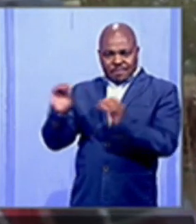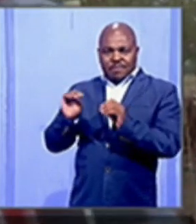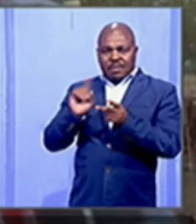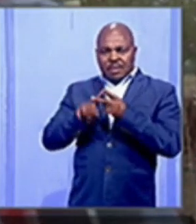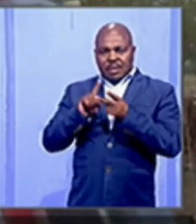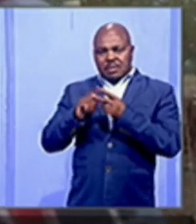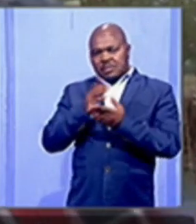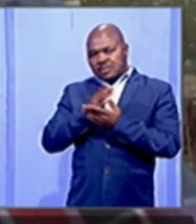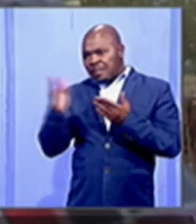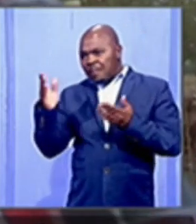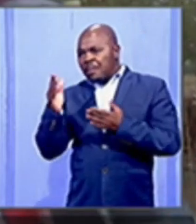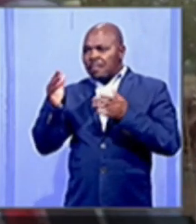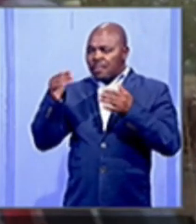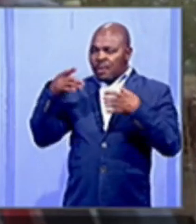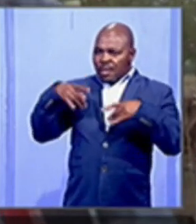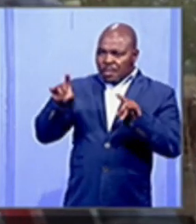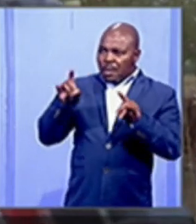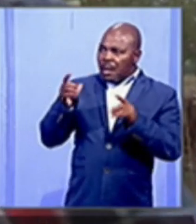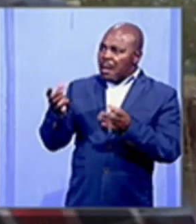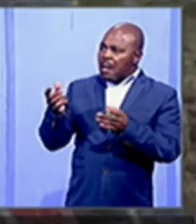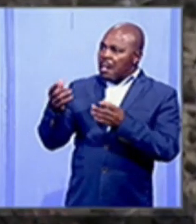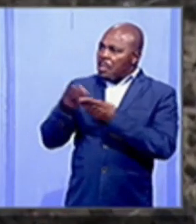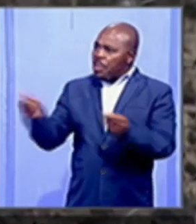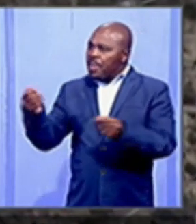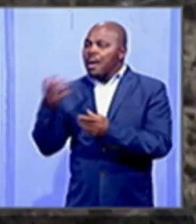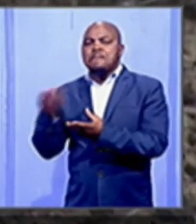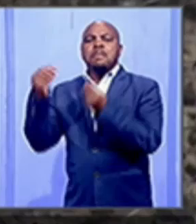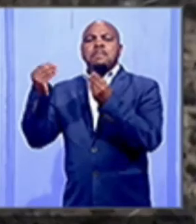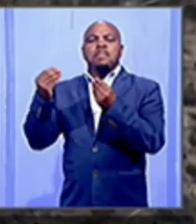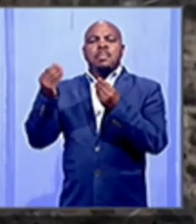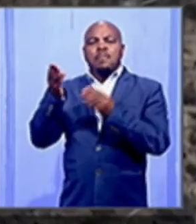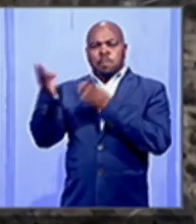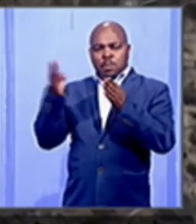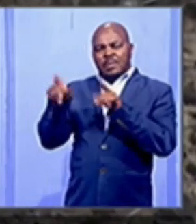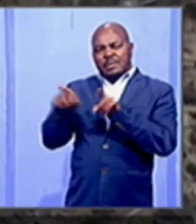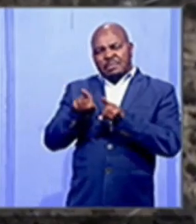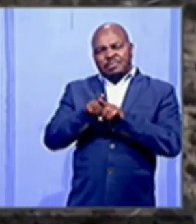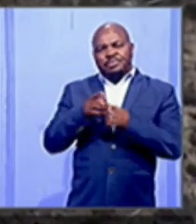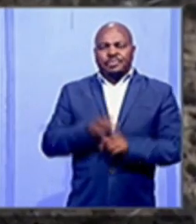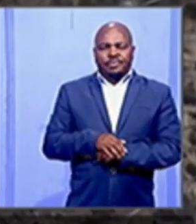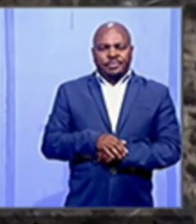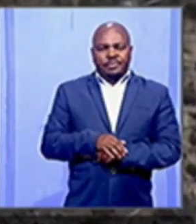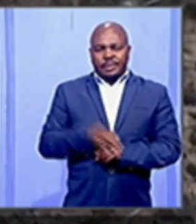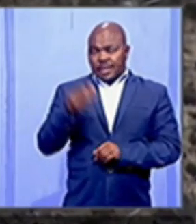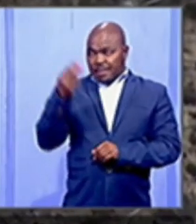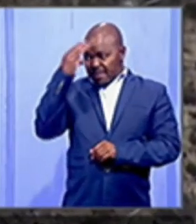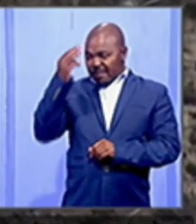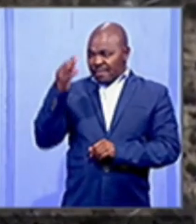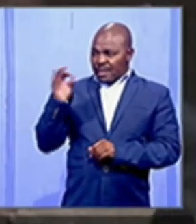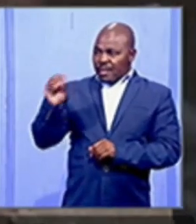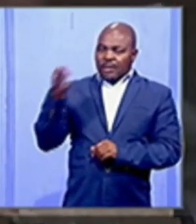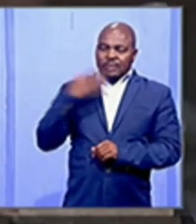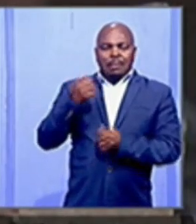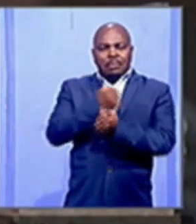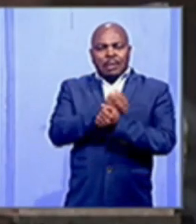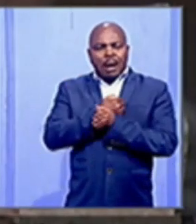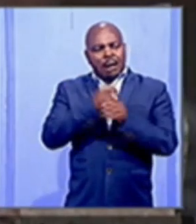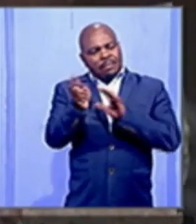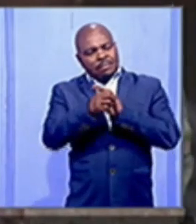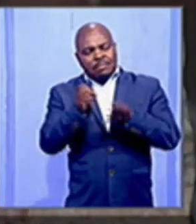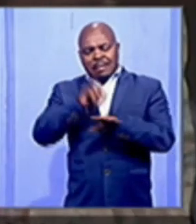kry-ile collective tse ne di utswile maloba le ma tse dintsi gonang yana go kry-ile ntse a rora dikgomo mo Mafikeng ka di-trucker. Eo ke